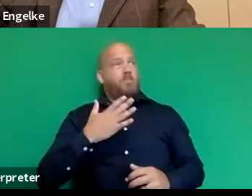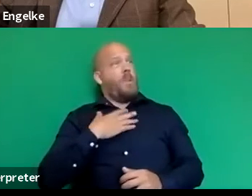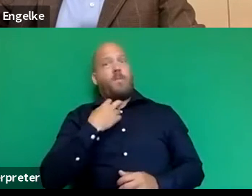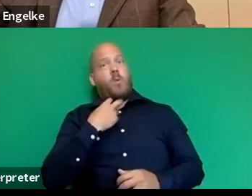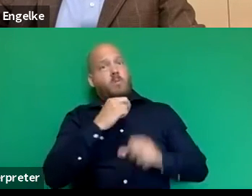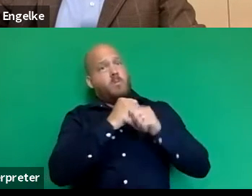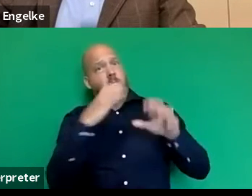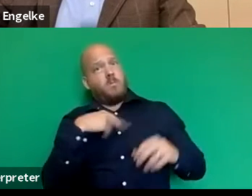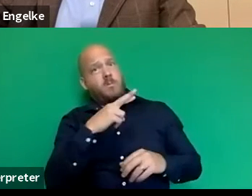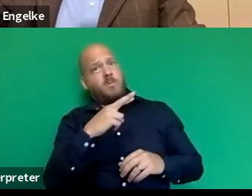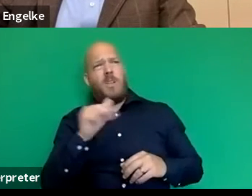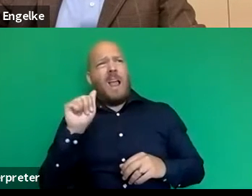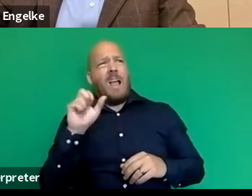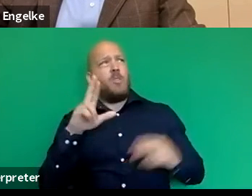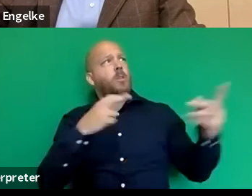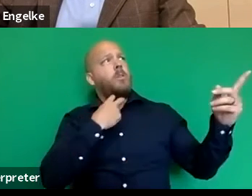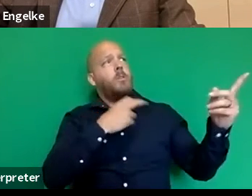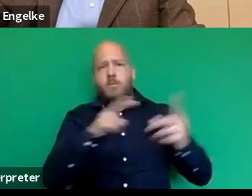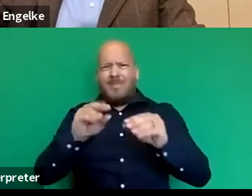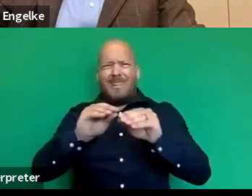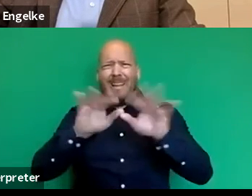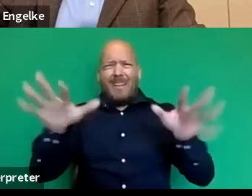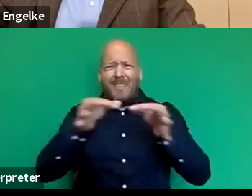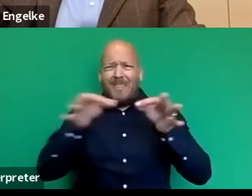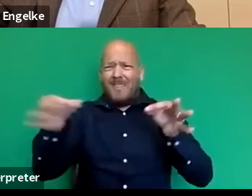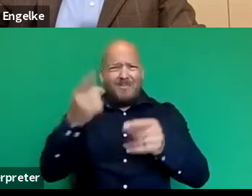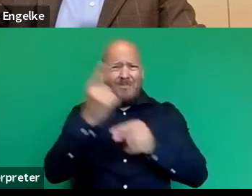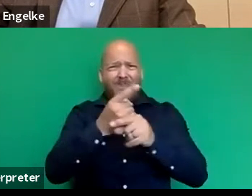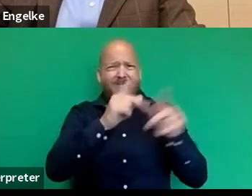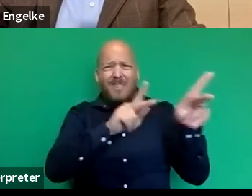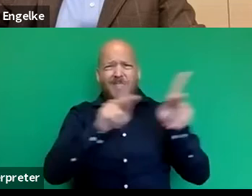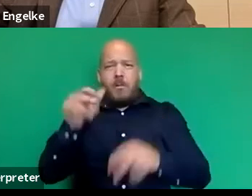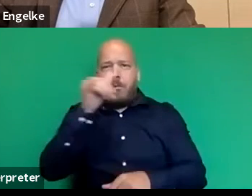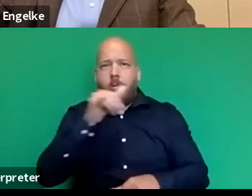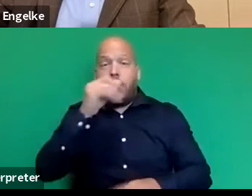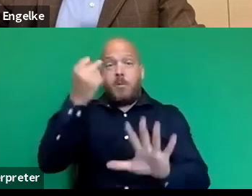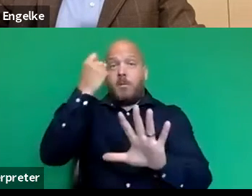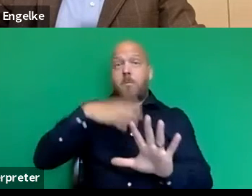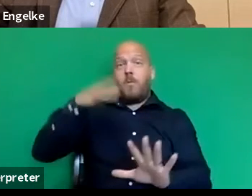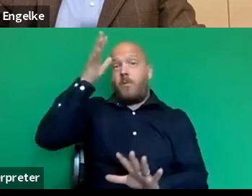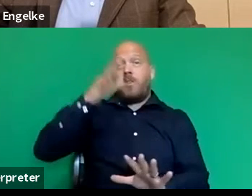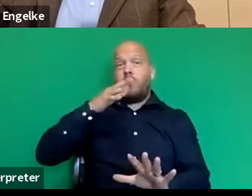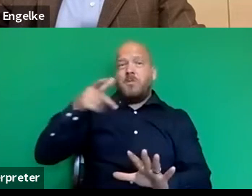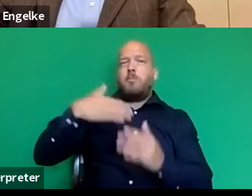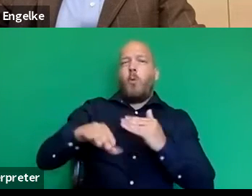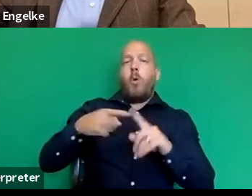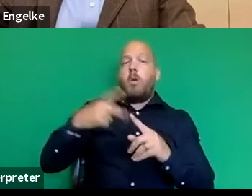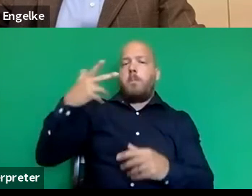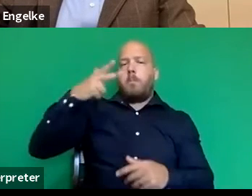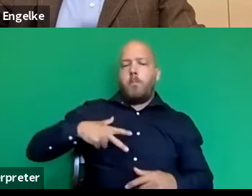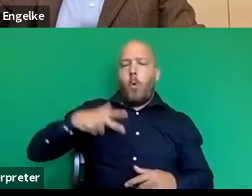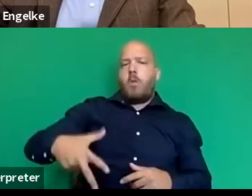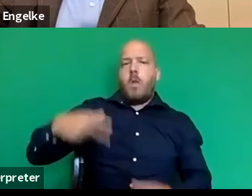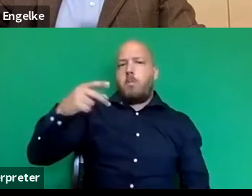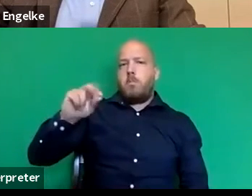you have my dad, who is born in Portugal and born with a profound hearing loss, and ASR gets so